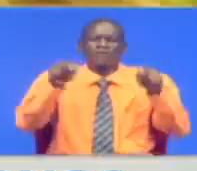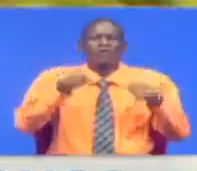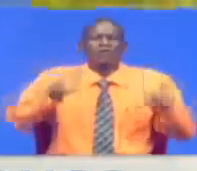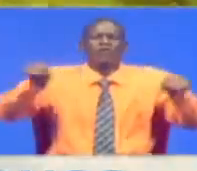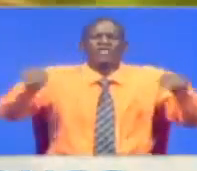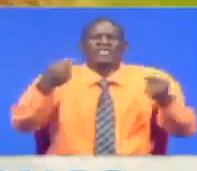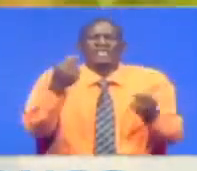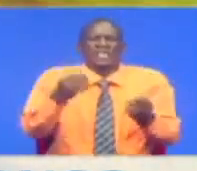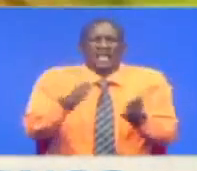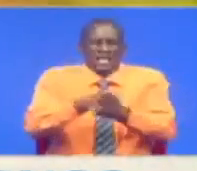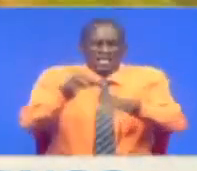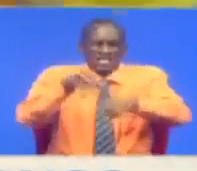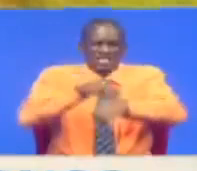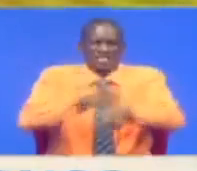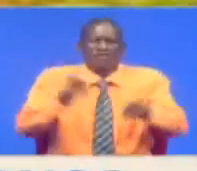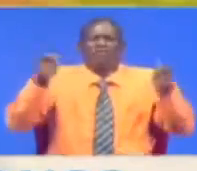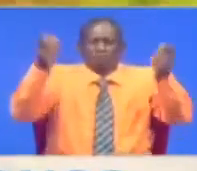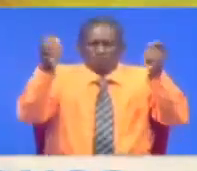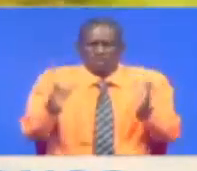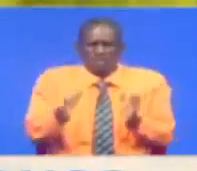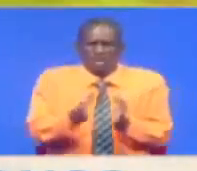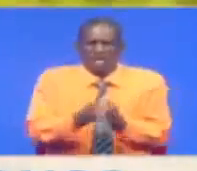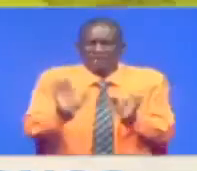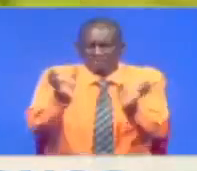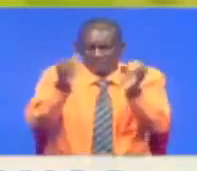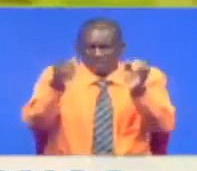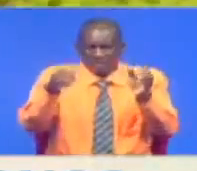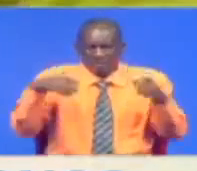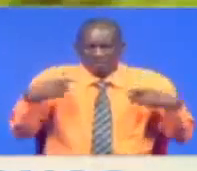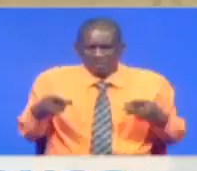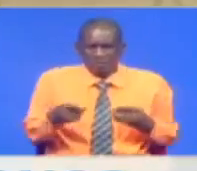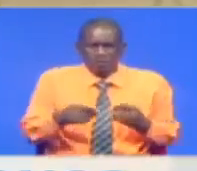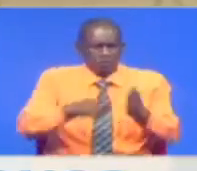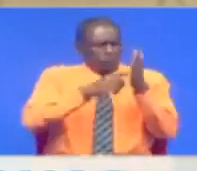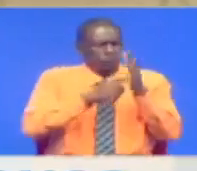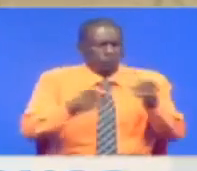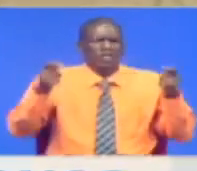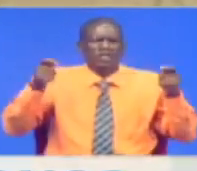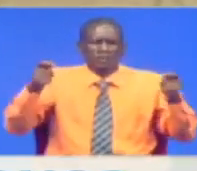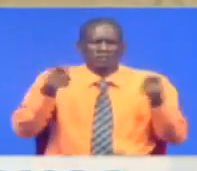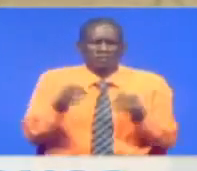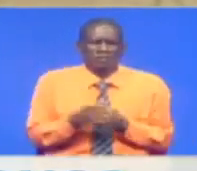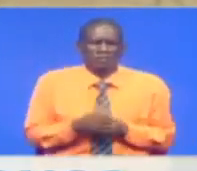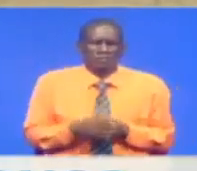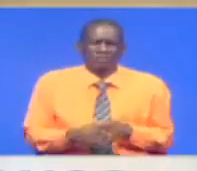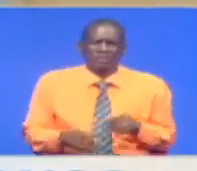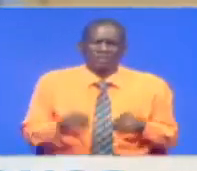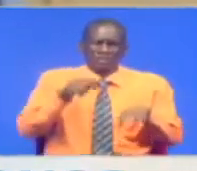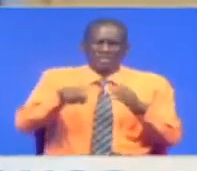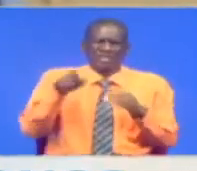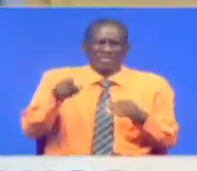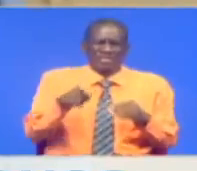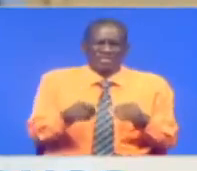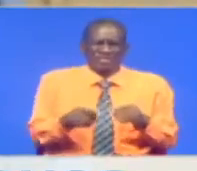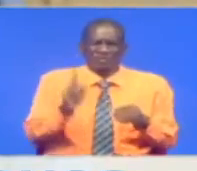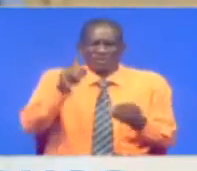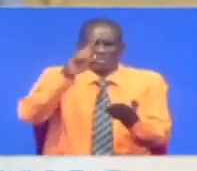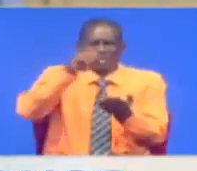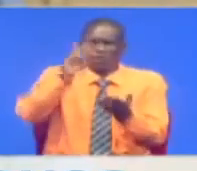attacking and hurting protesters and journalists covering the protests. Journalists, at one